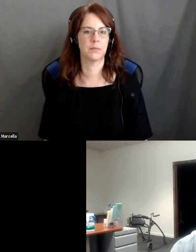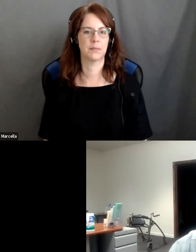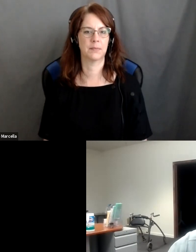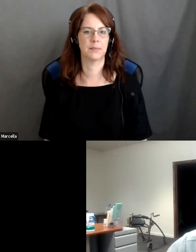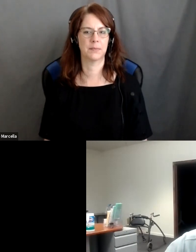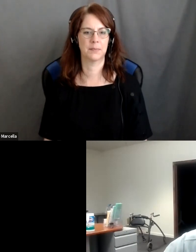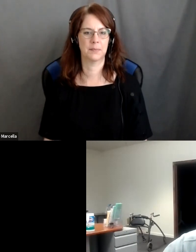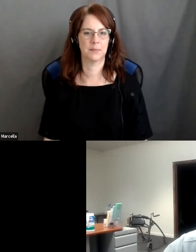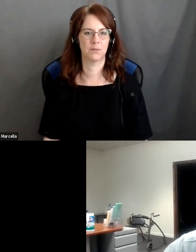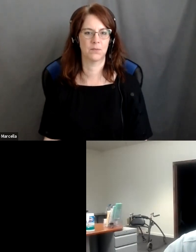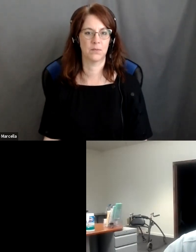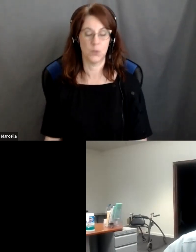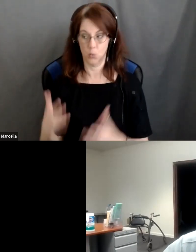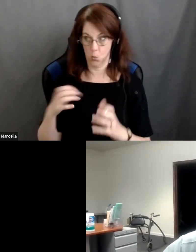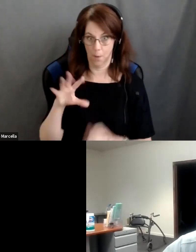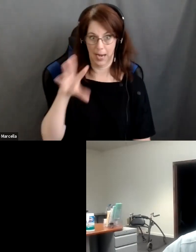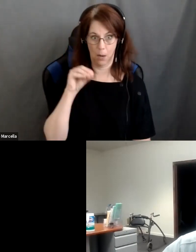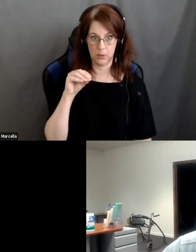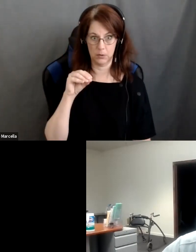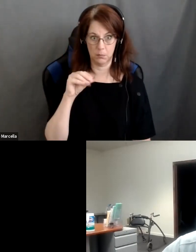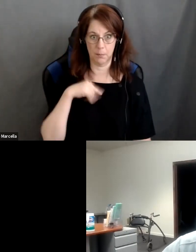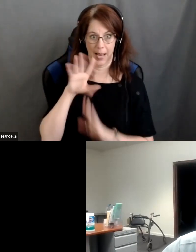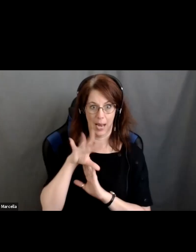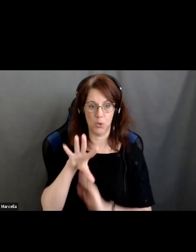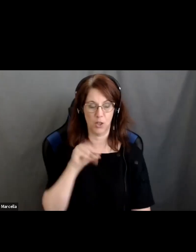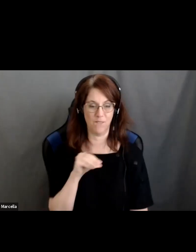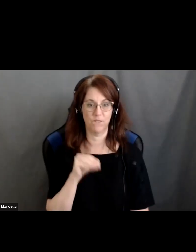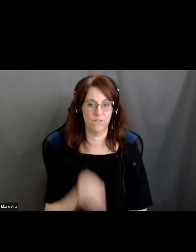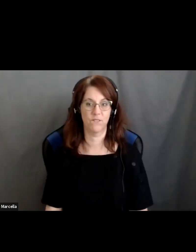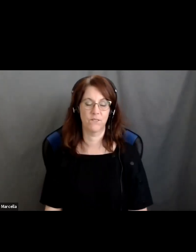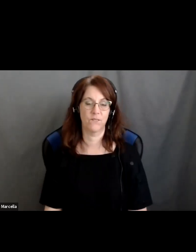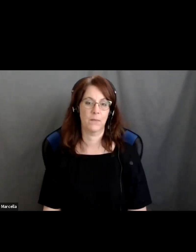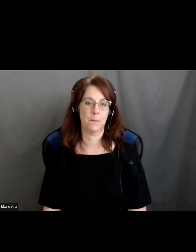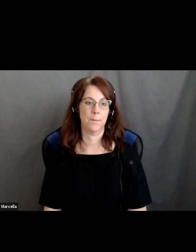Yeah, so turn my camera off. I think it's off.